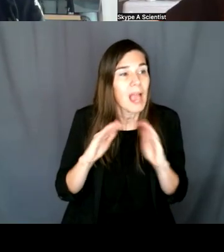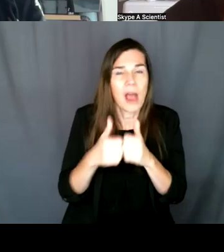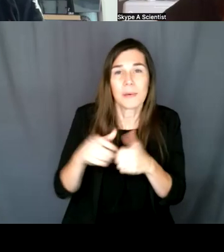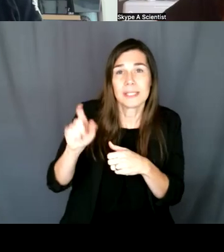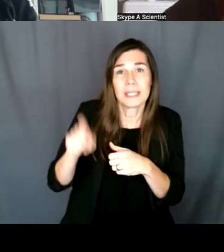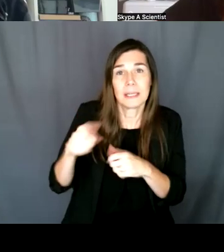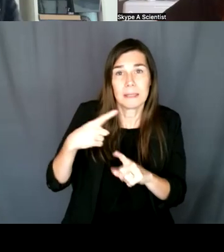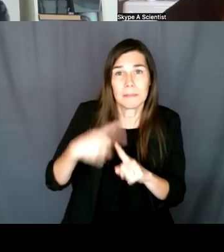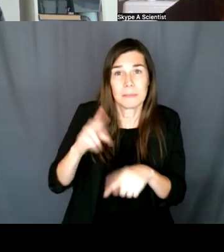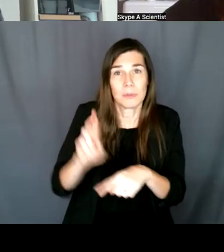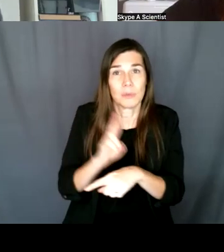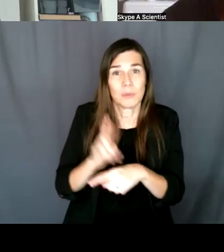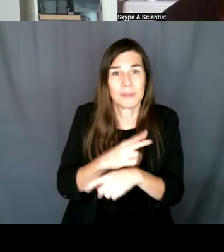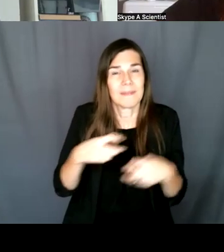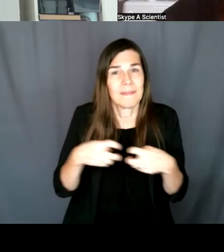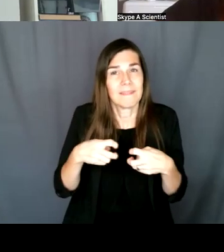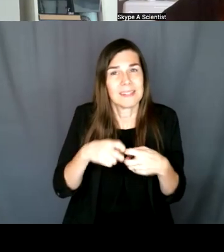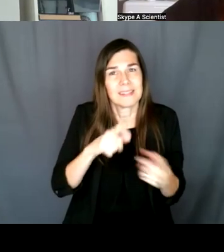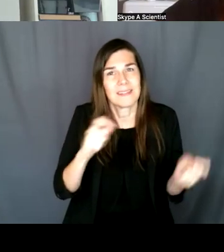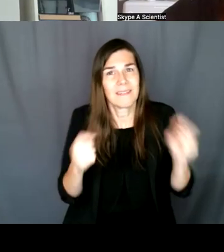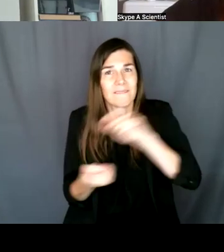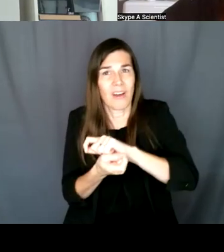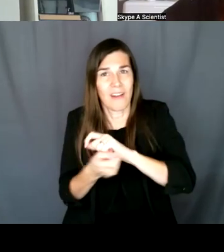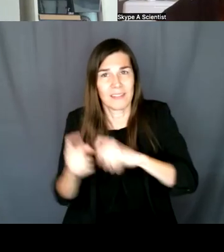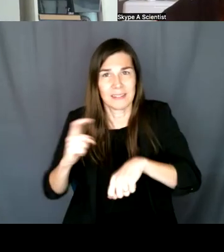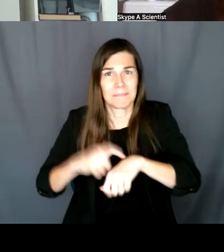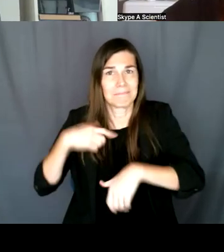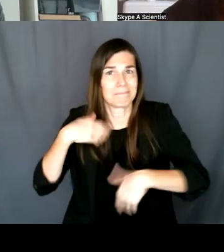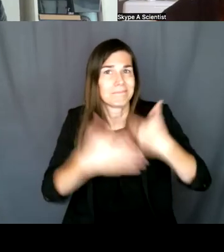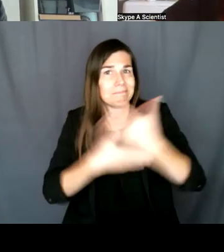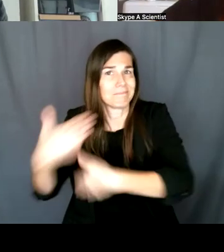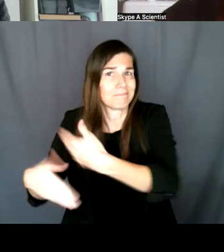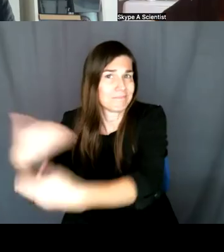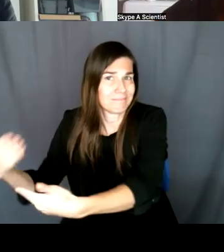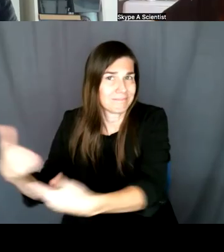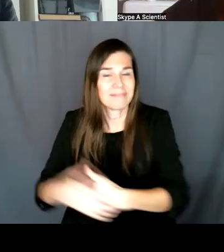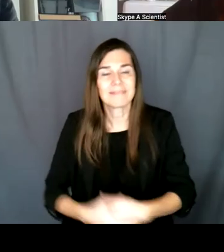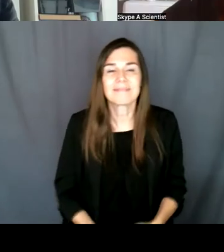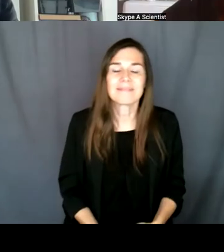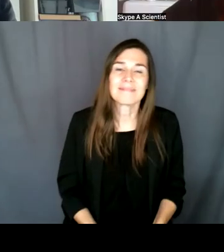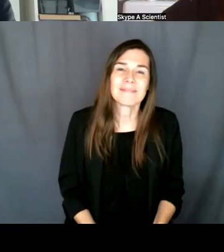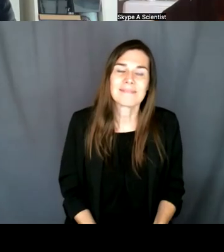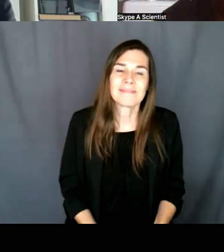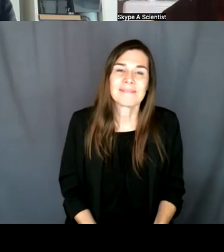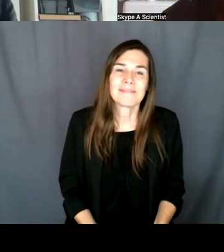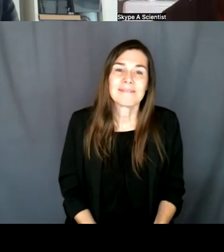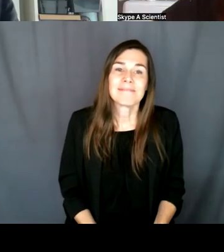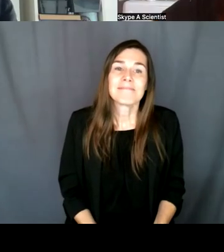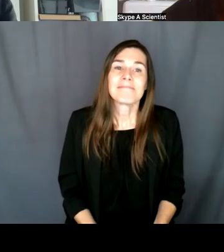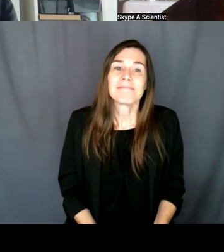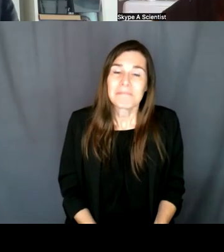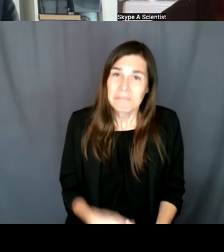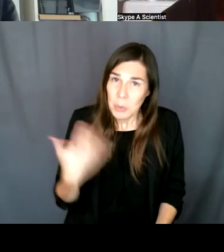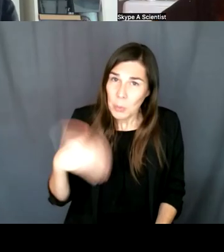time? Ooh, how far back should we go? Um, so I would say that